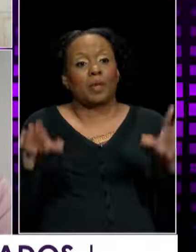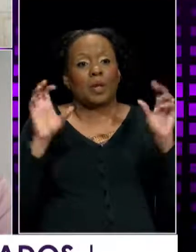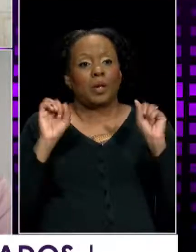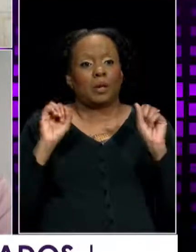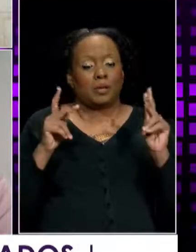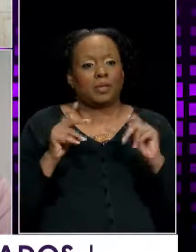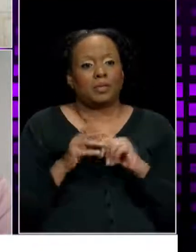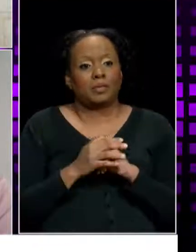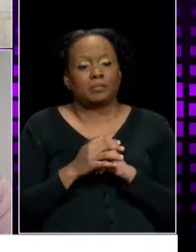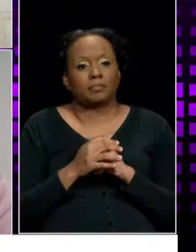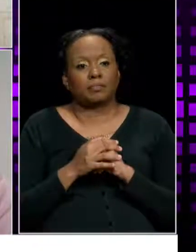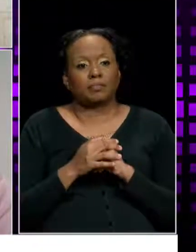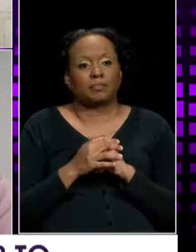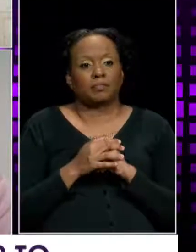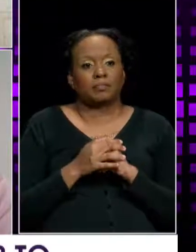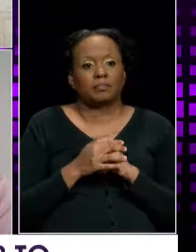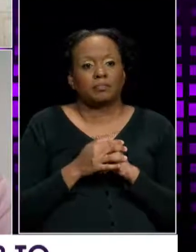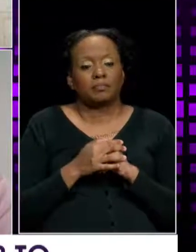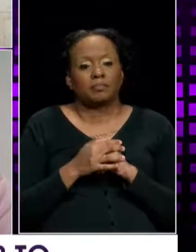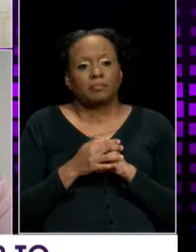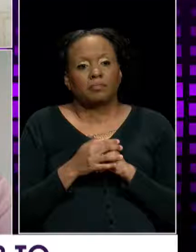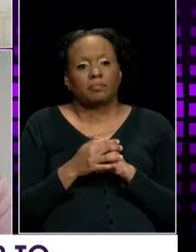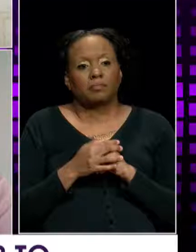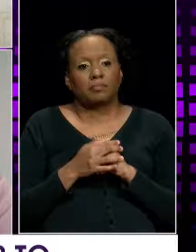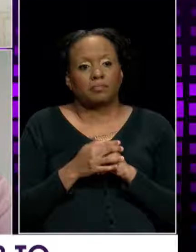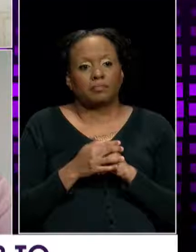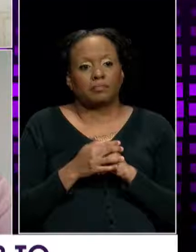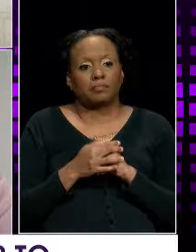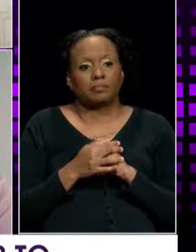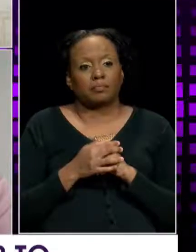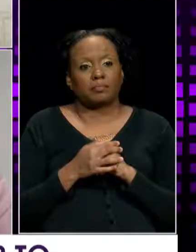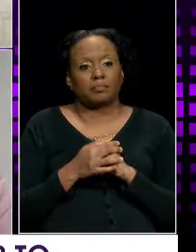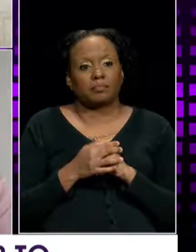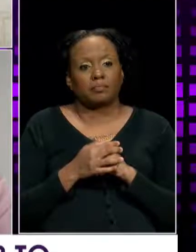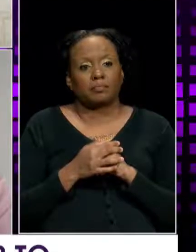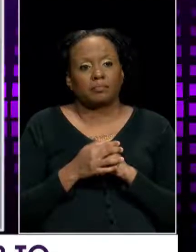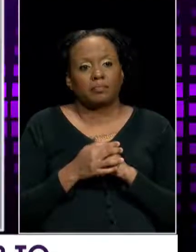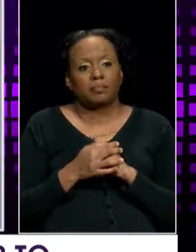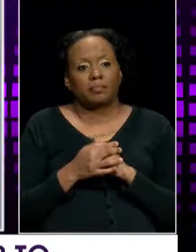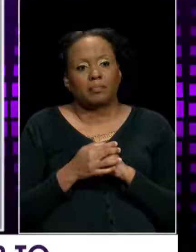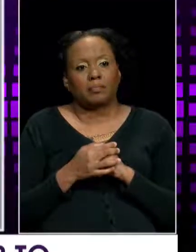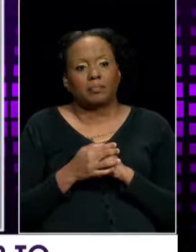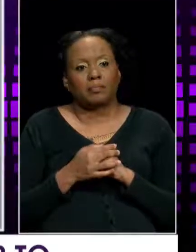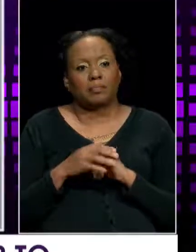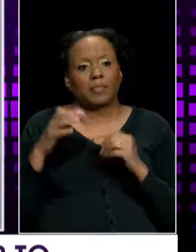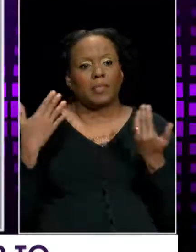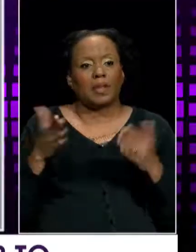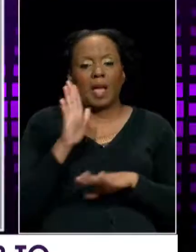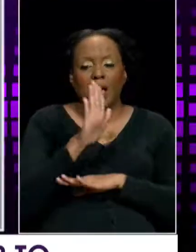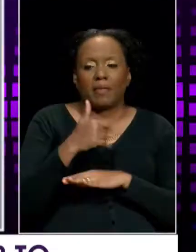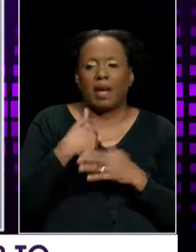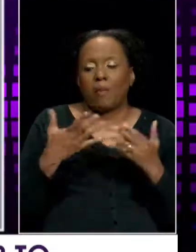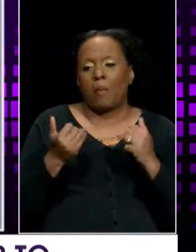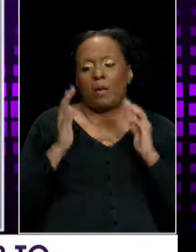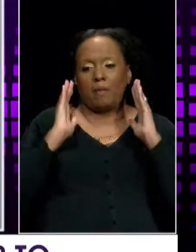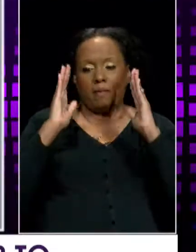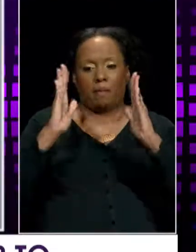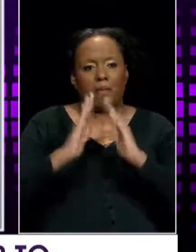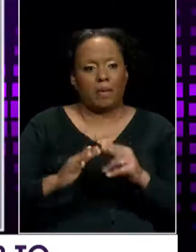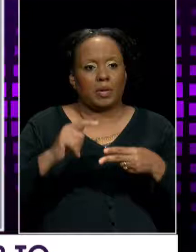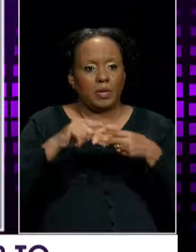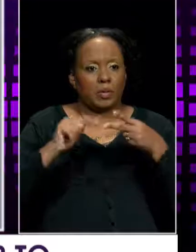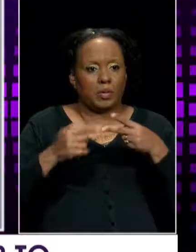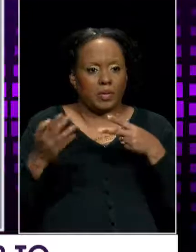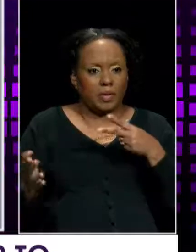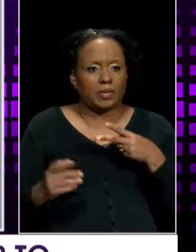poll, I really have two main questions I want to focus on this afternoon. And the first question being, who